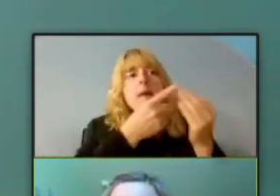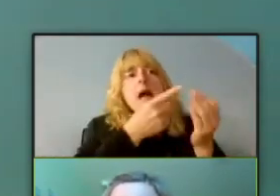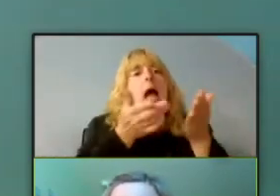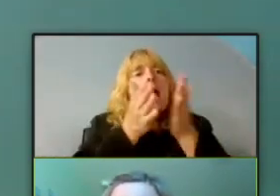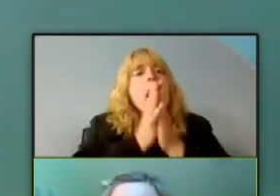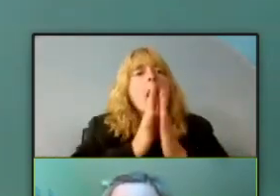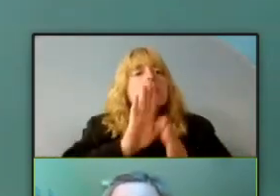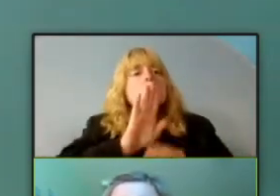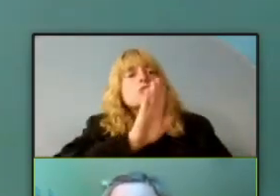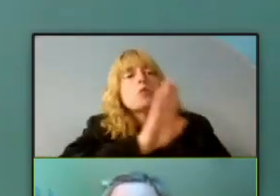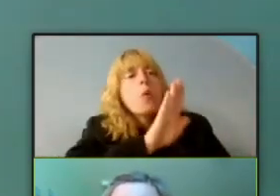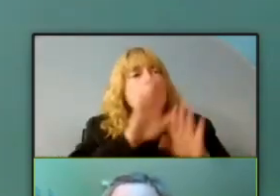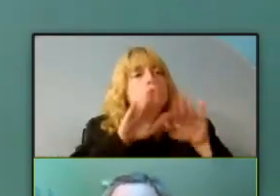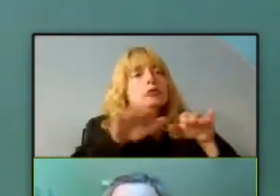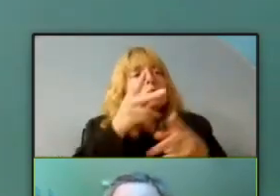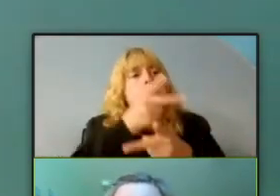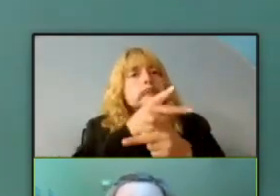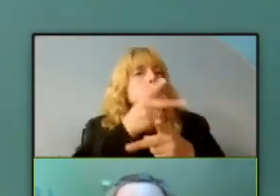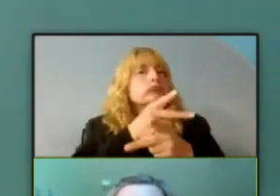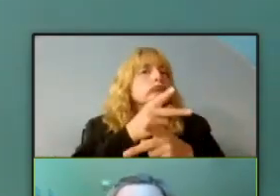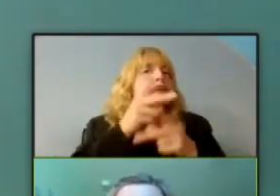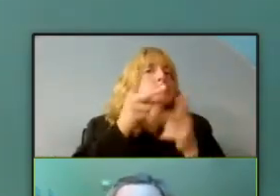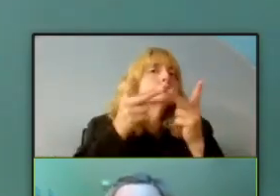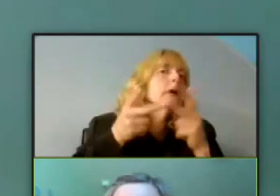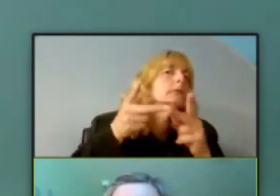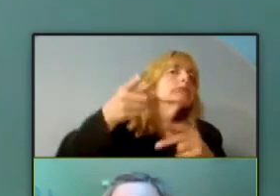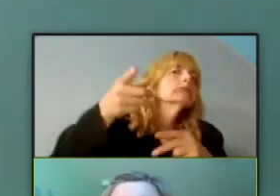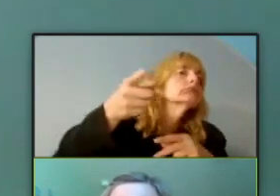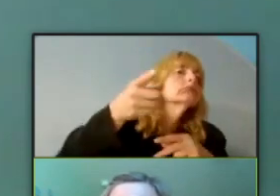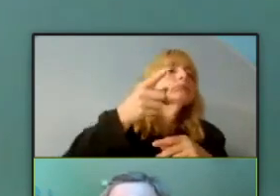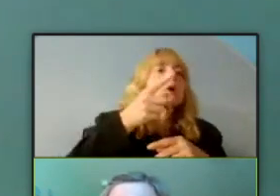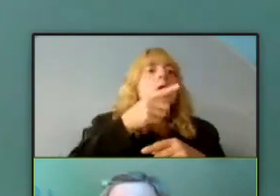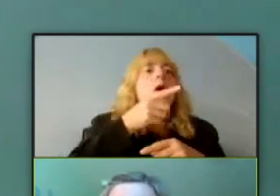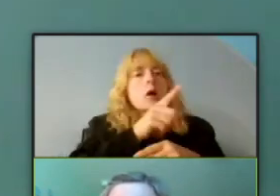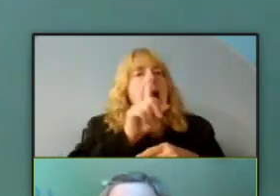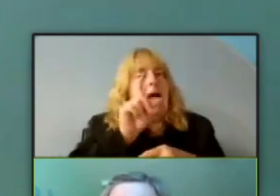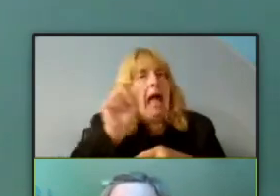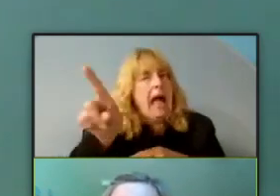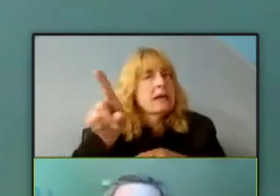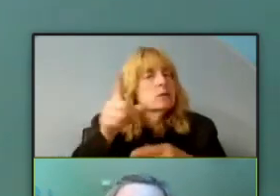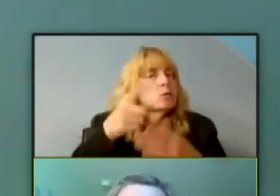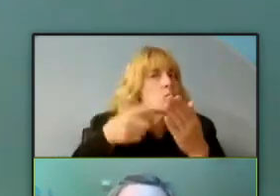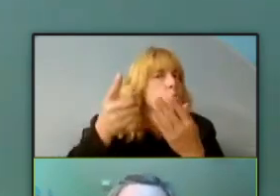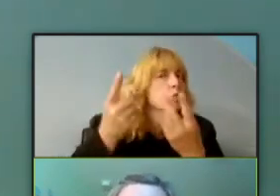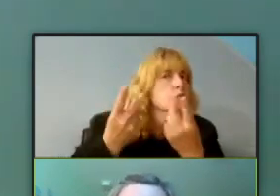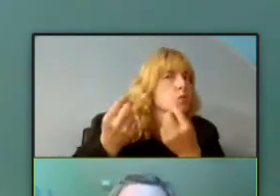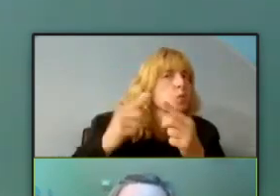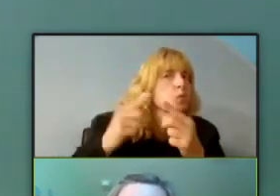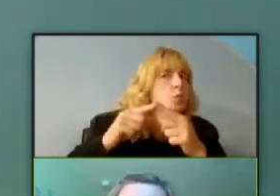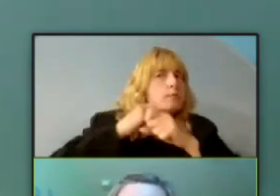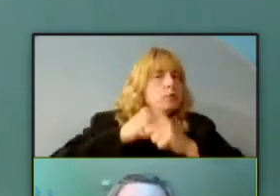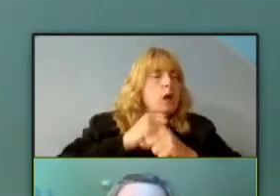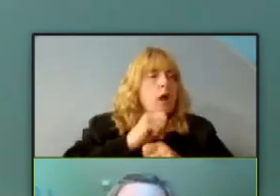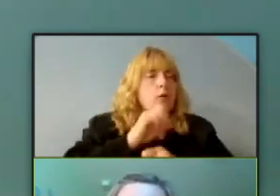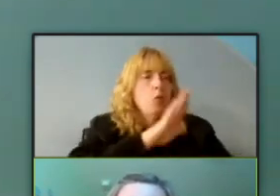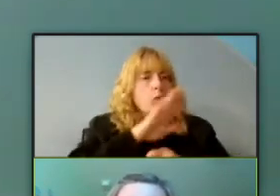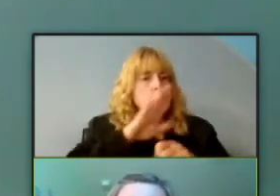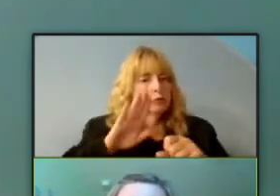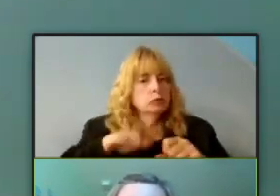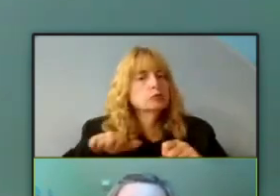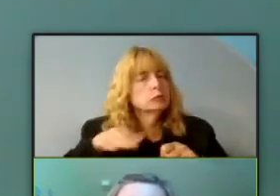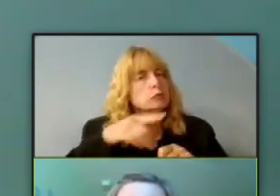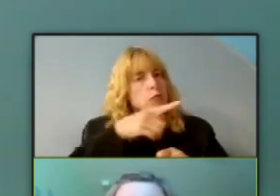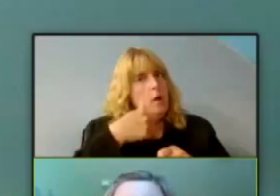to protect children in their care. You as a family member have a really strong voice. We also think it's a really strong voice to